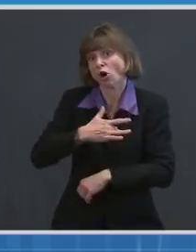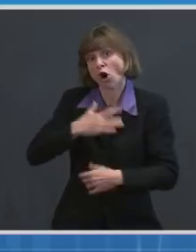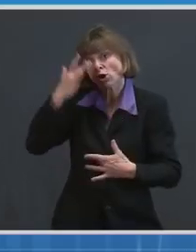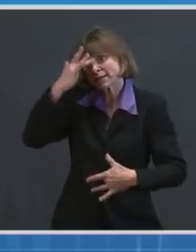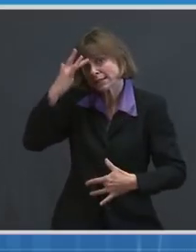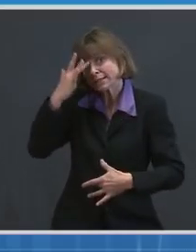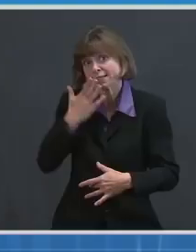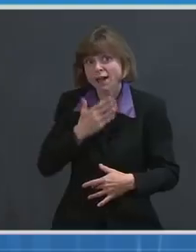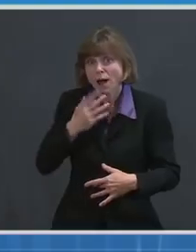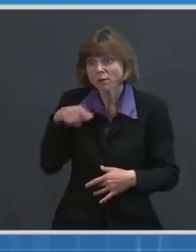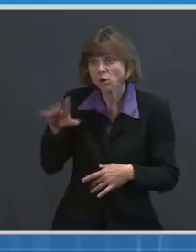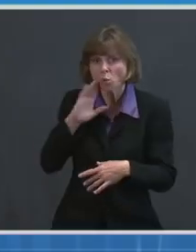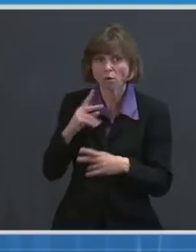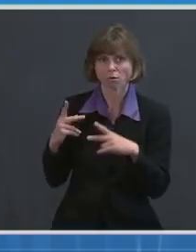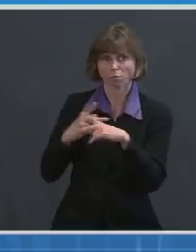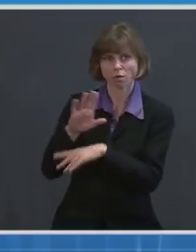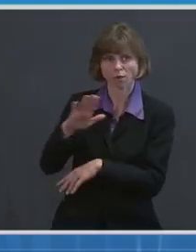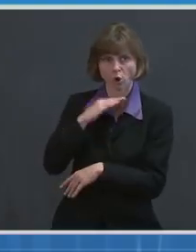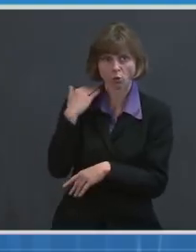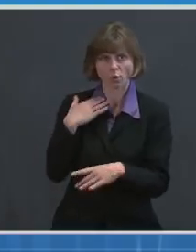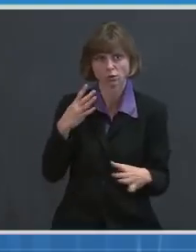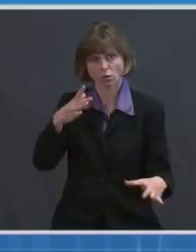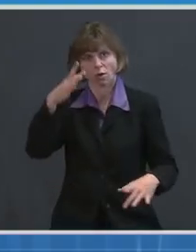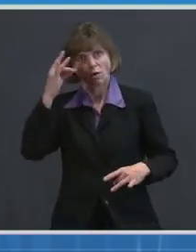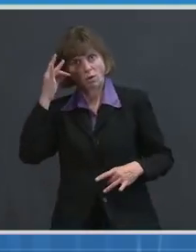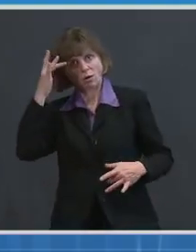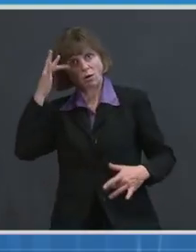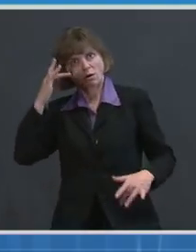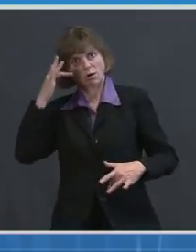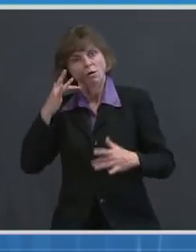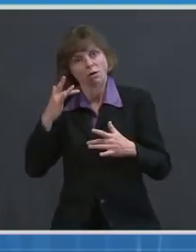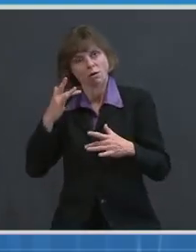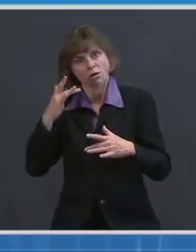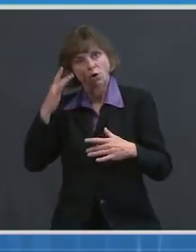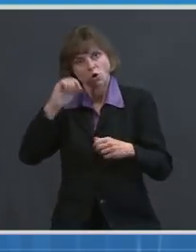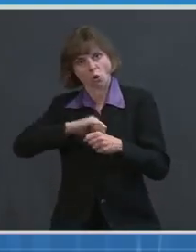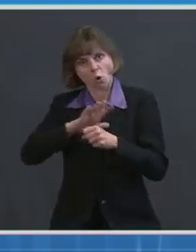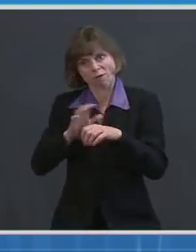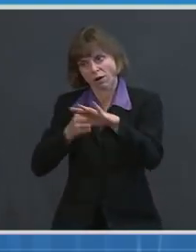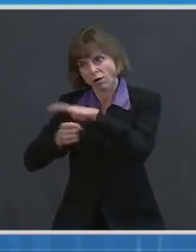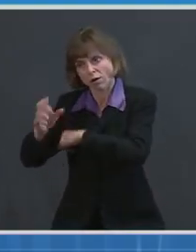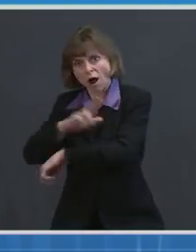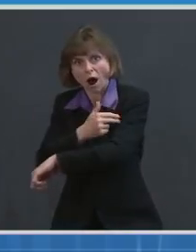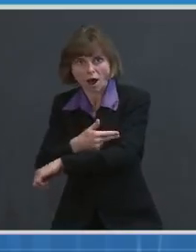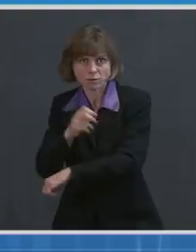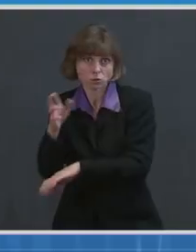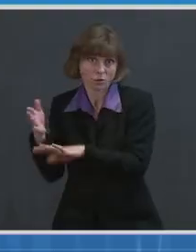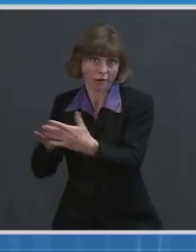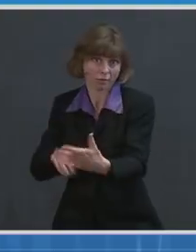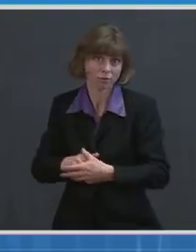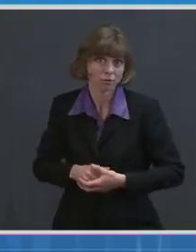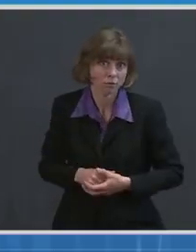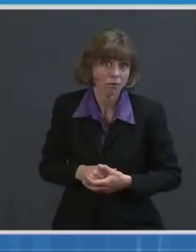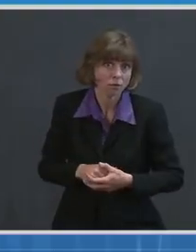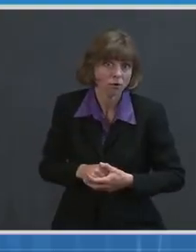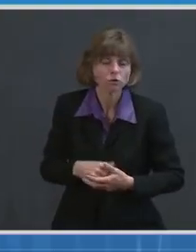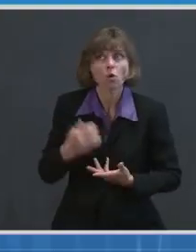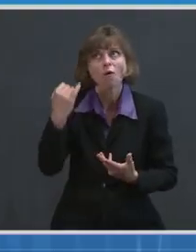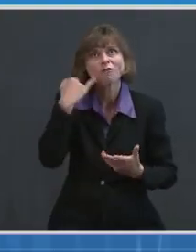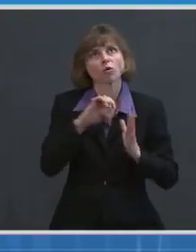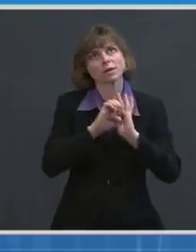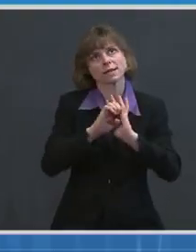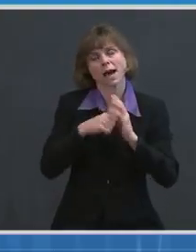could increase their risk of COVID-19 related hospitalization or death. Here's an example. If grandparents have